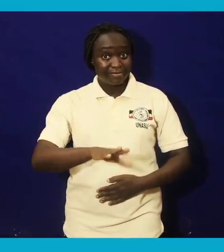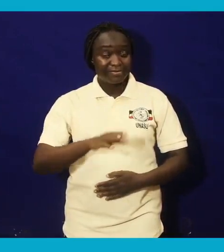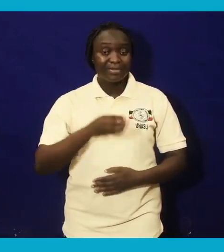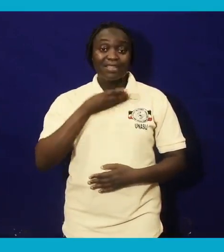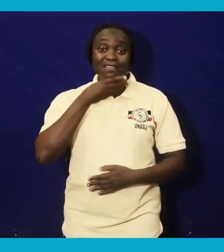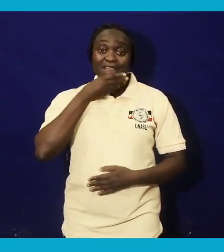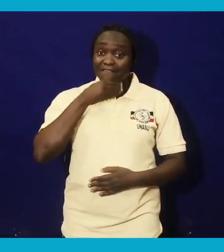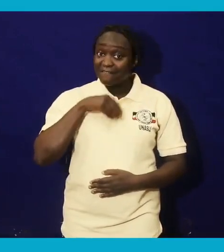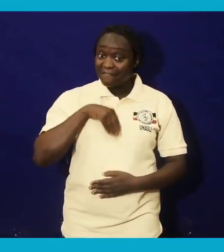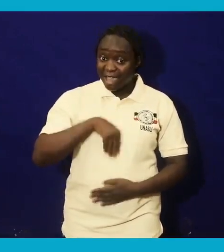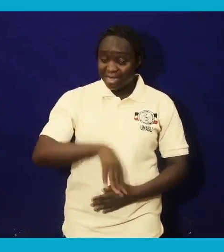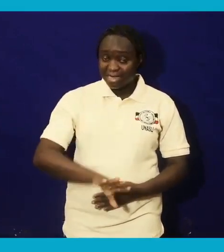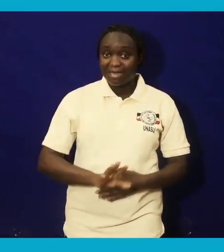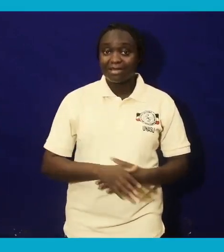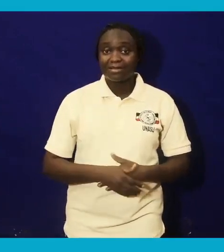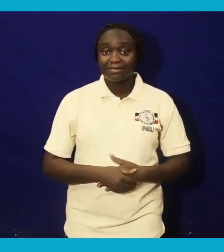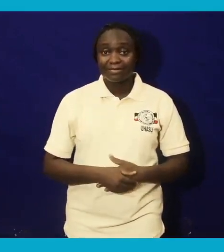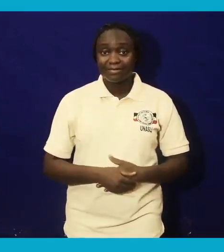Father,